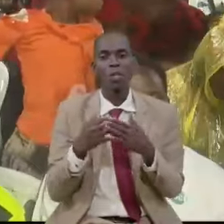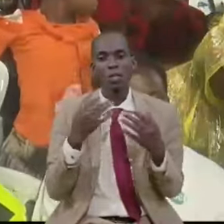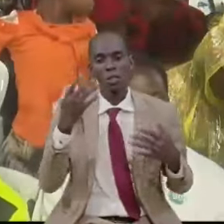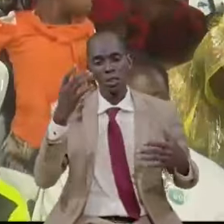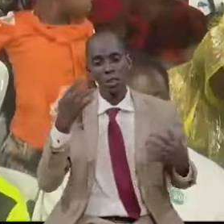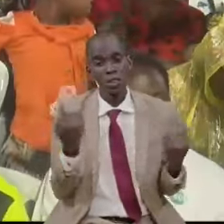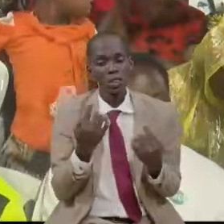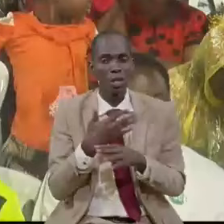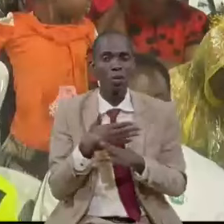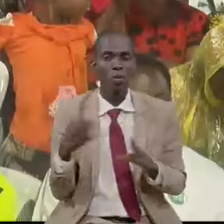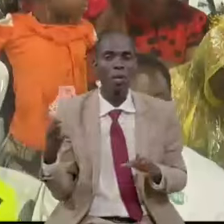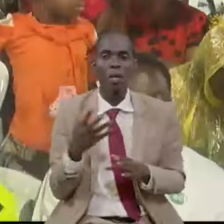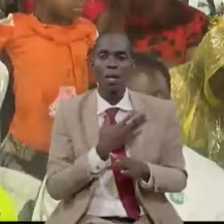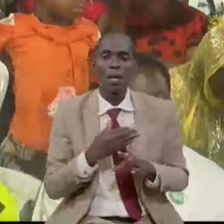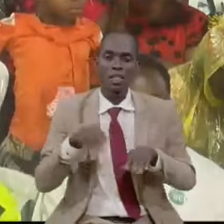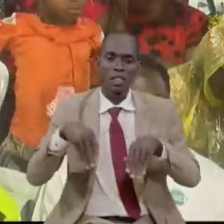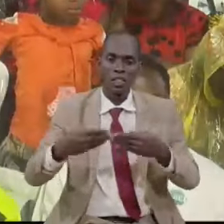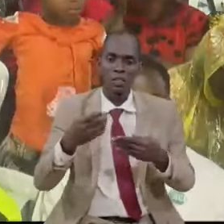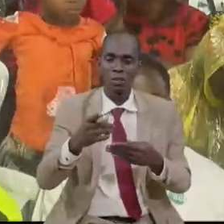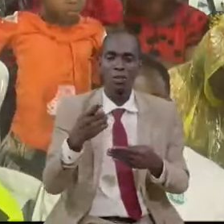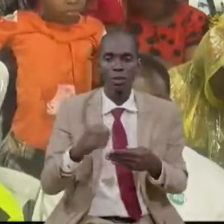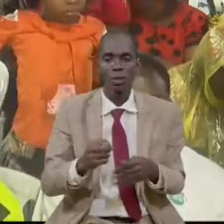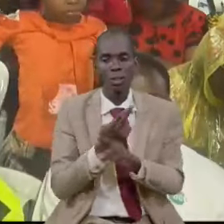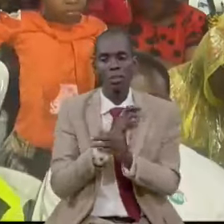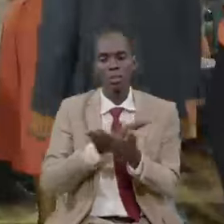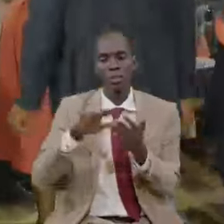of Jesus and lay it on you.